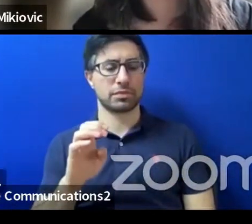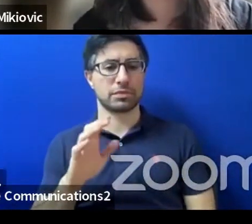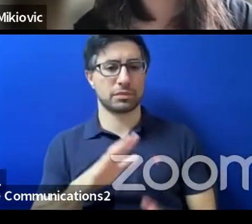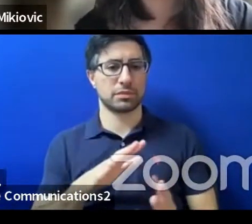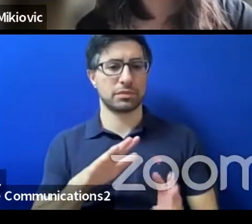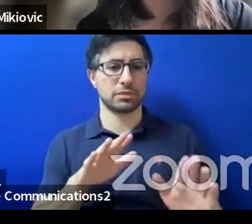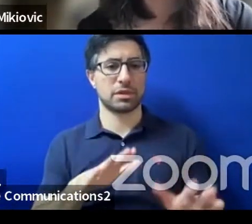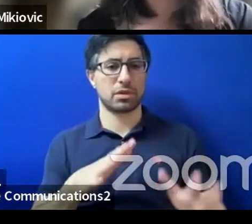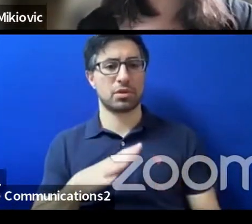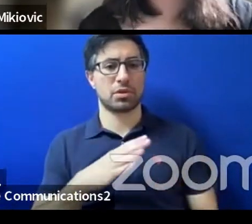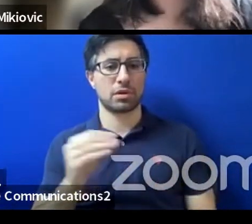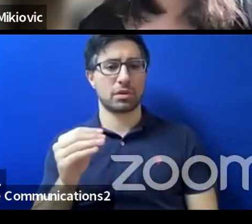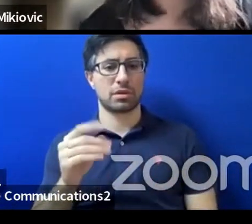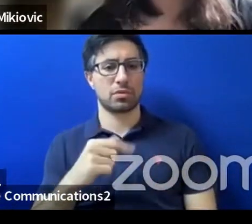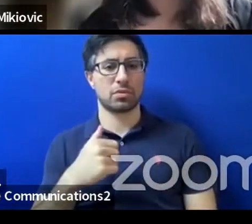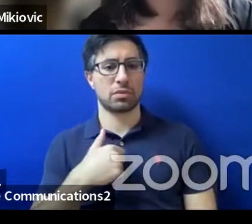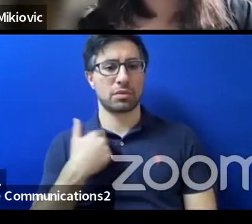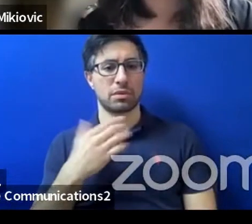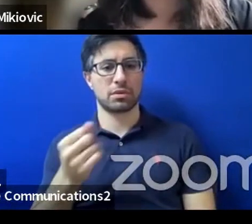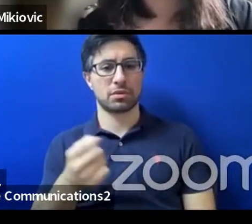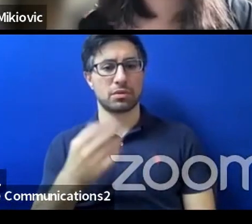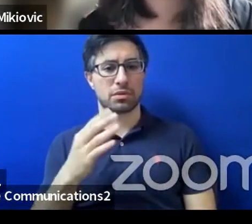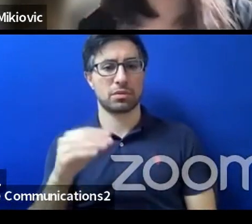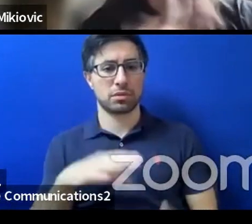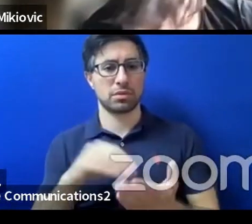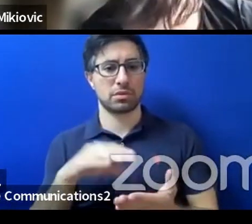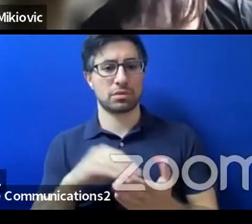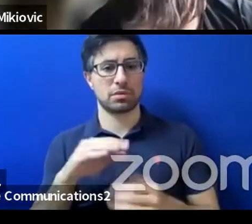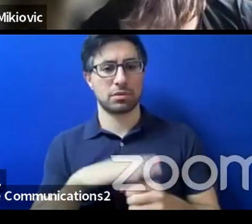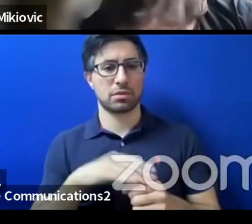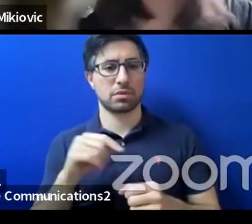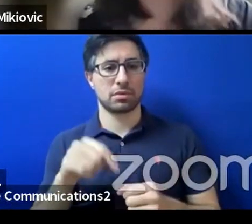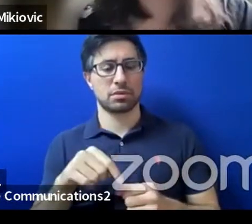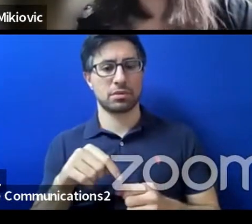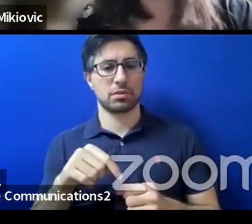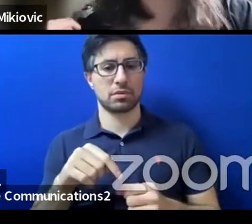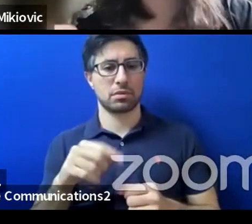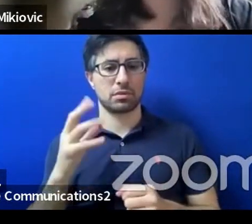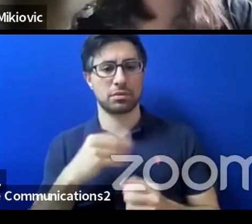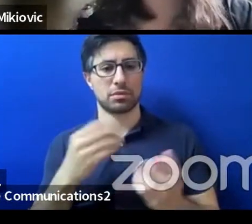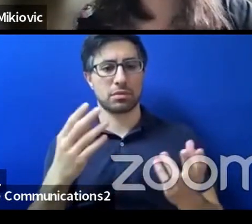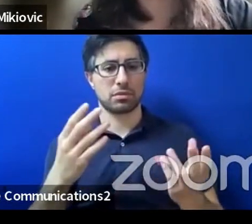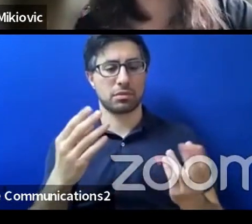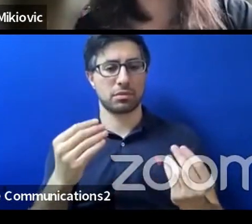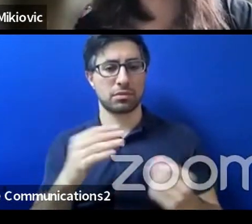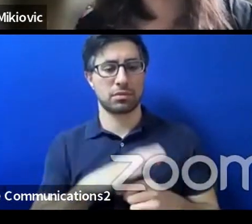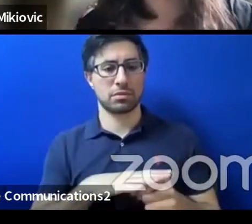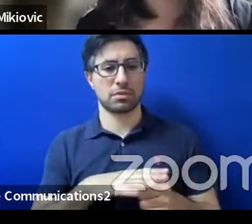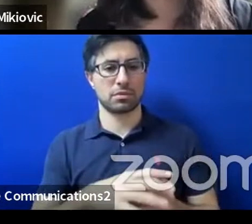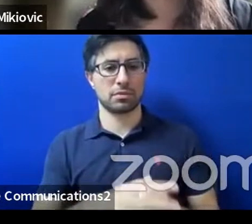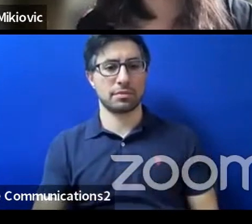settler and to live and grow and learn on this beautiful and sacred